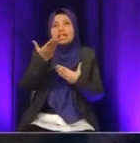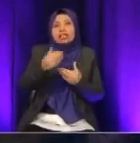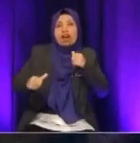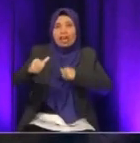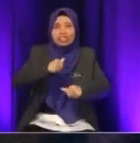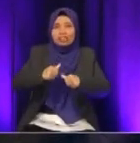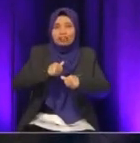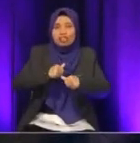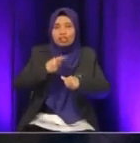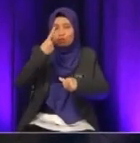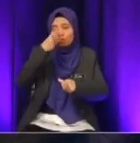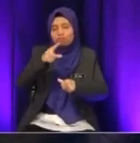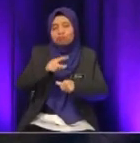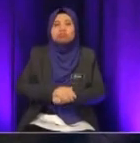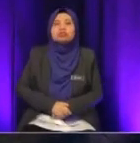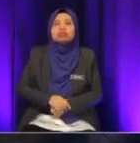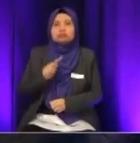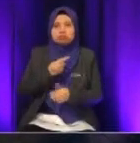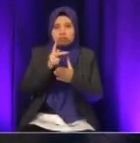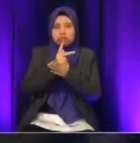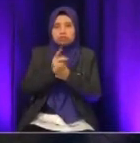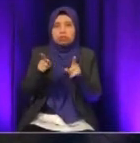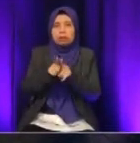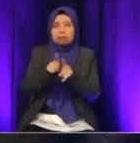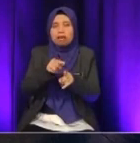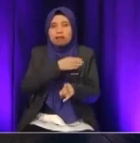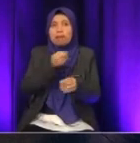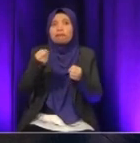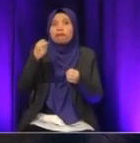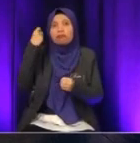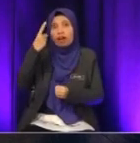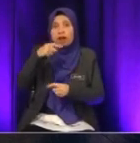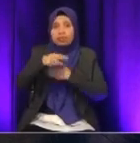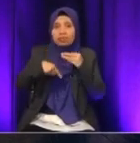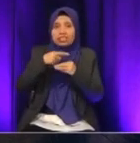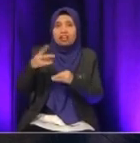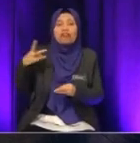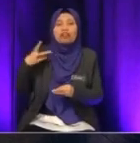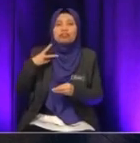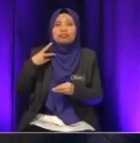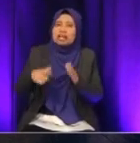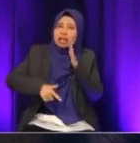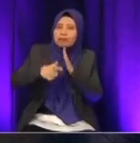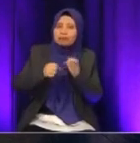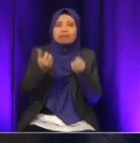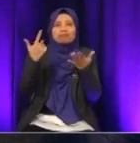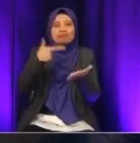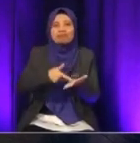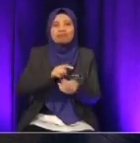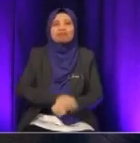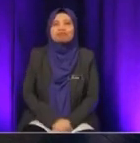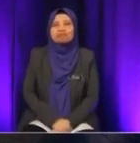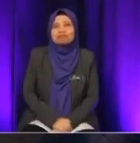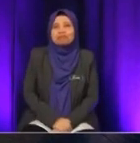very short commercial break, and we'll be back to understand more about this task a little bit better, right? We'll be back.